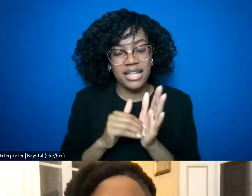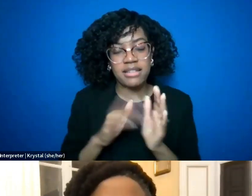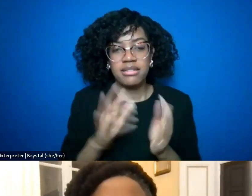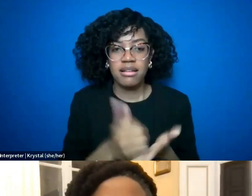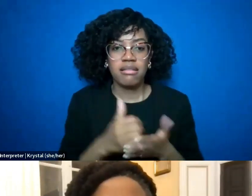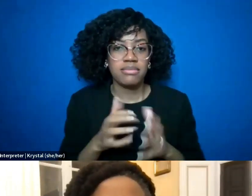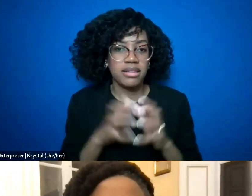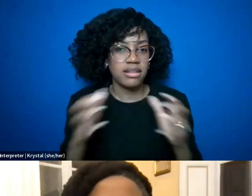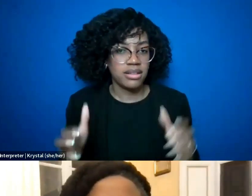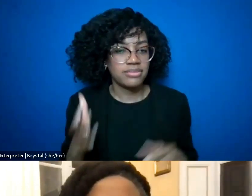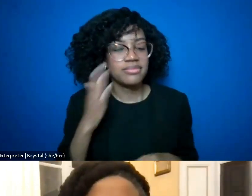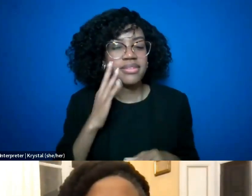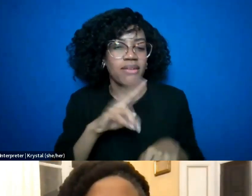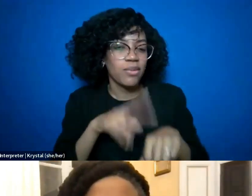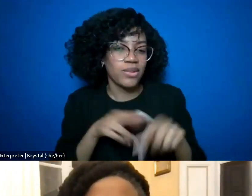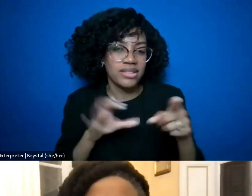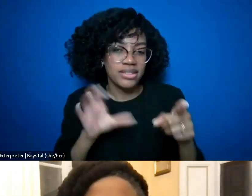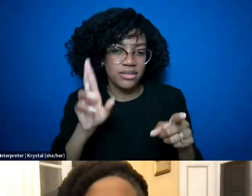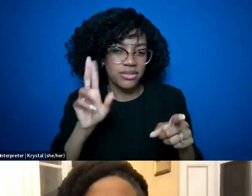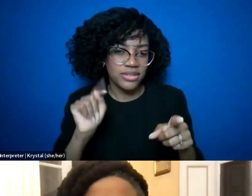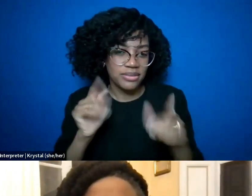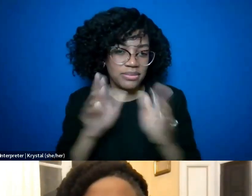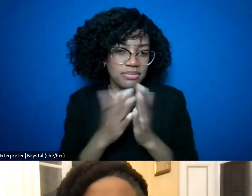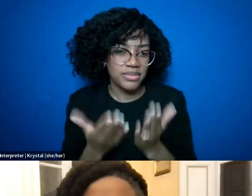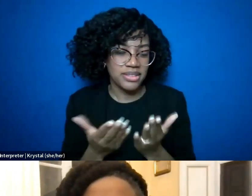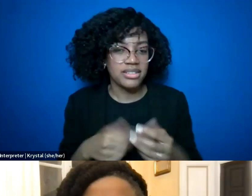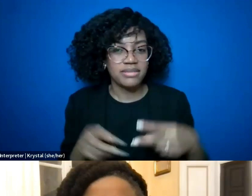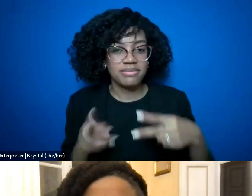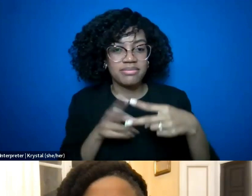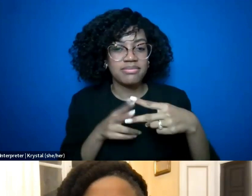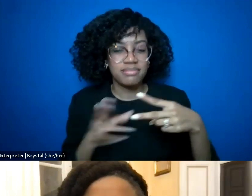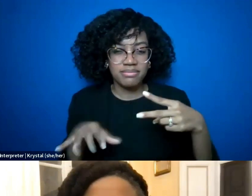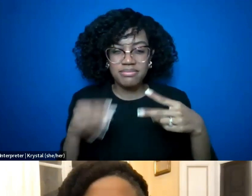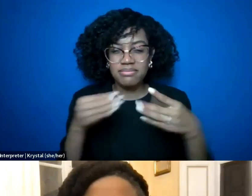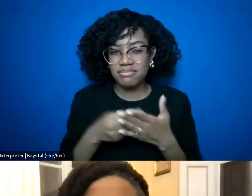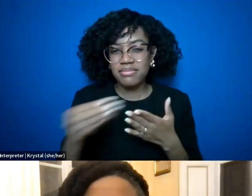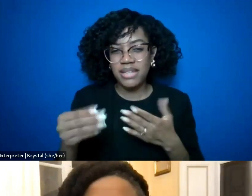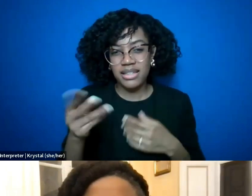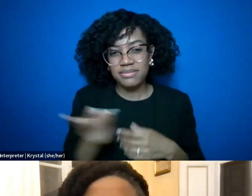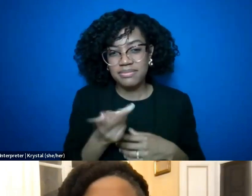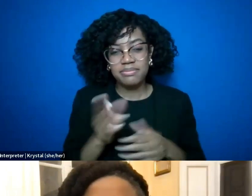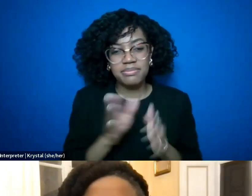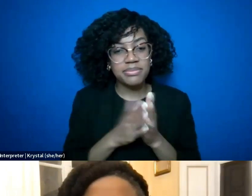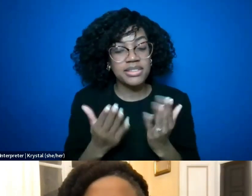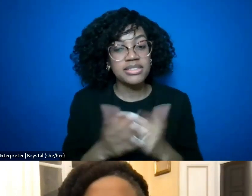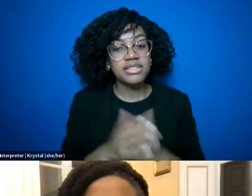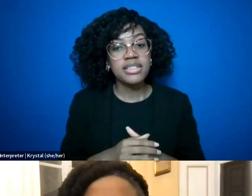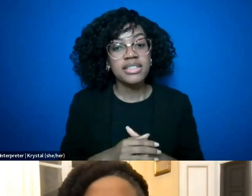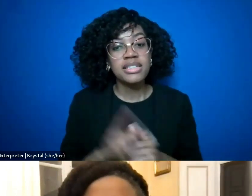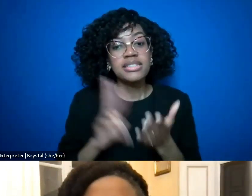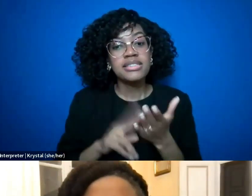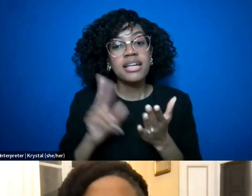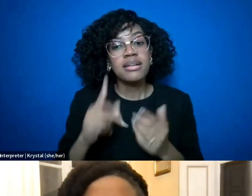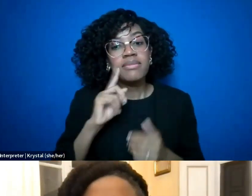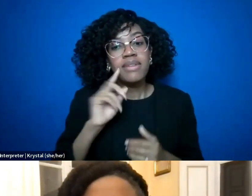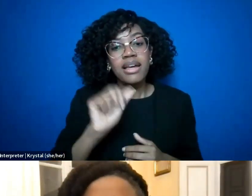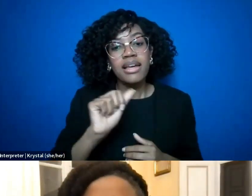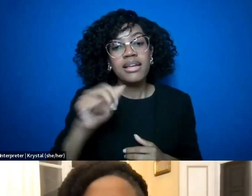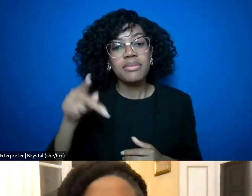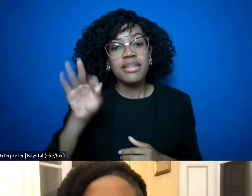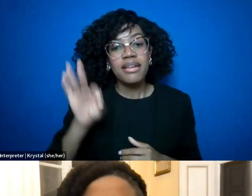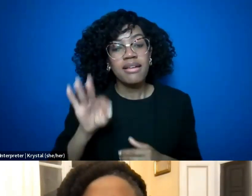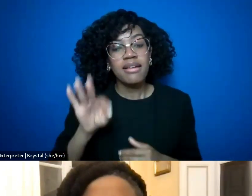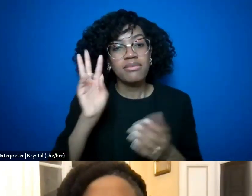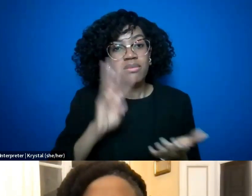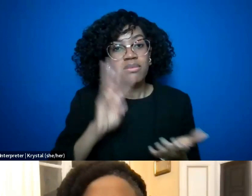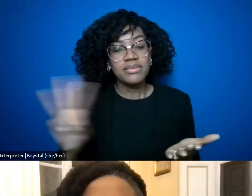know, of course, the Critical Race Theory book. Pick these books up. Sign up at the AAPF website to